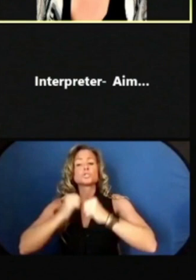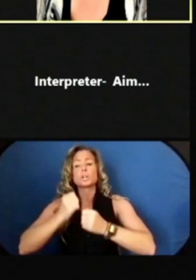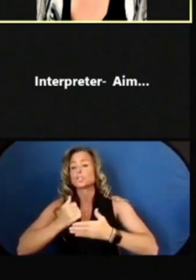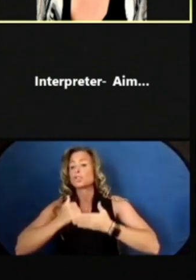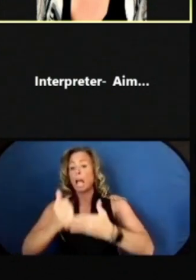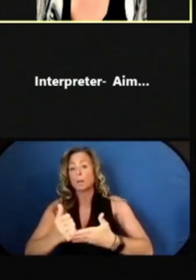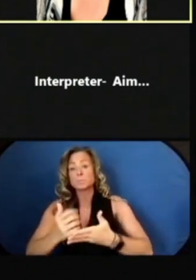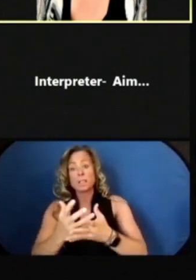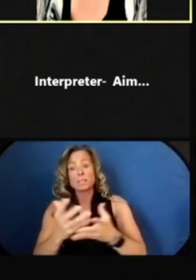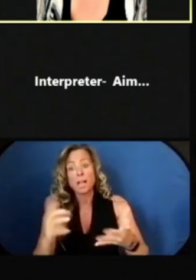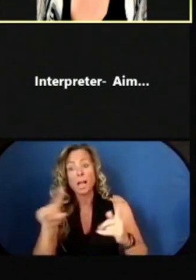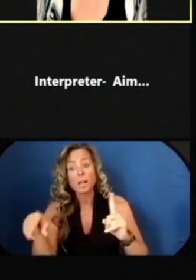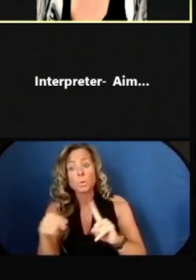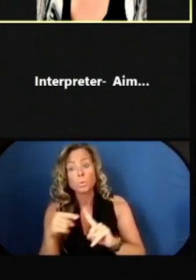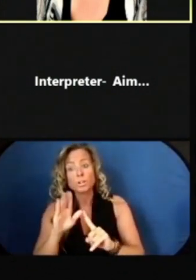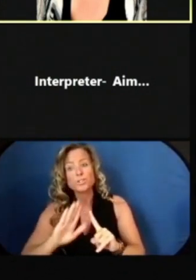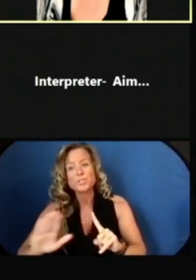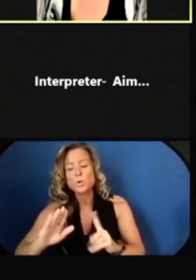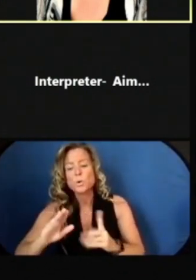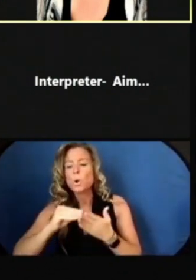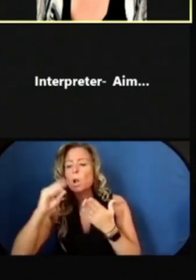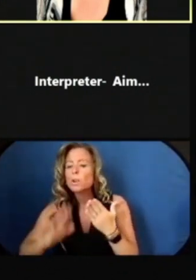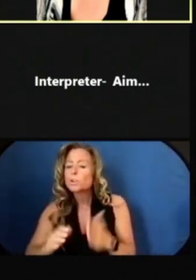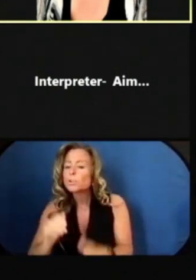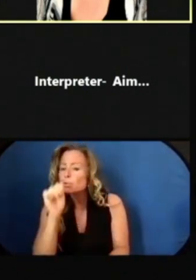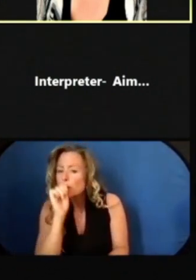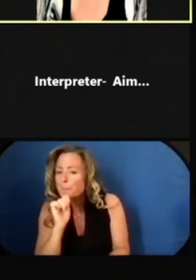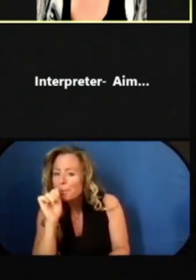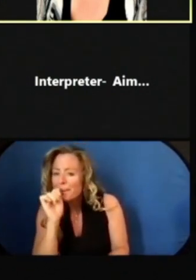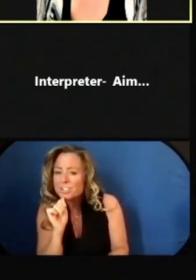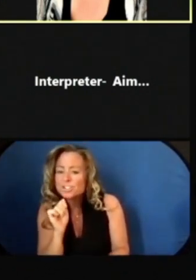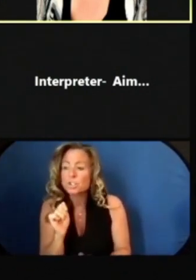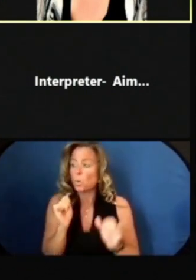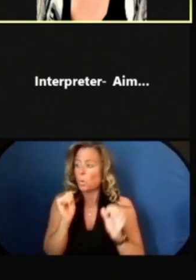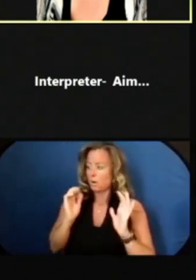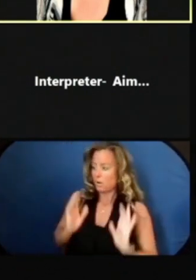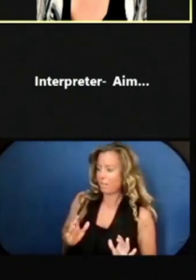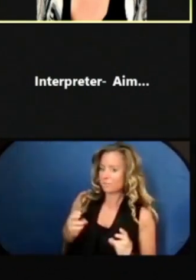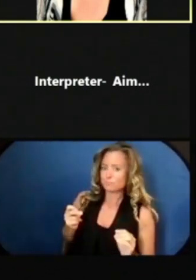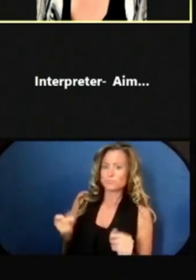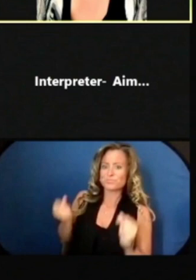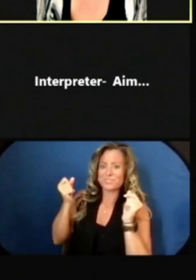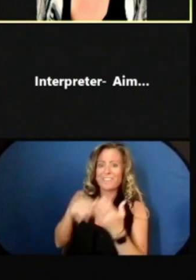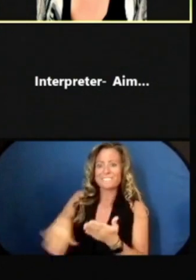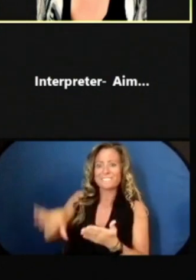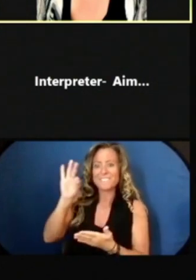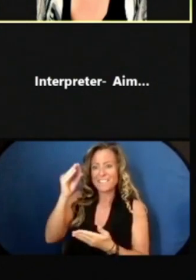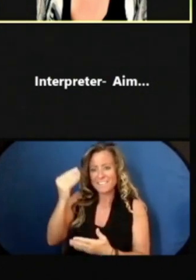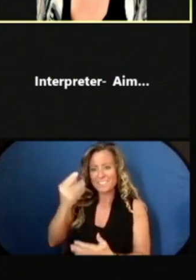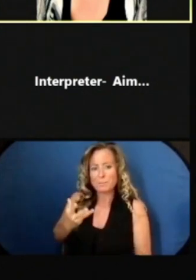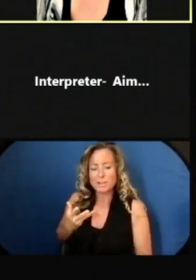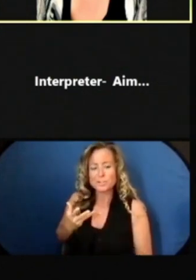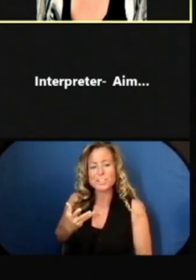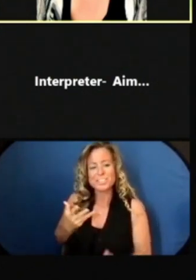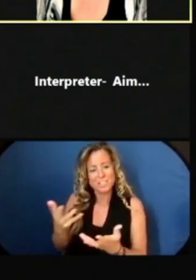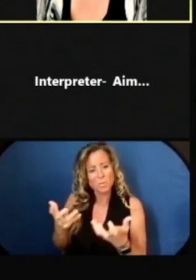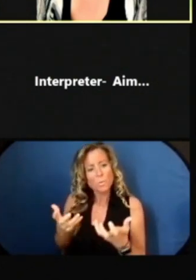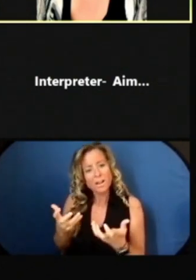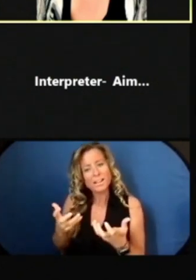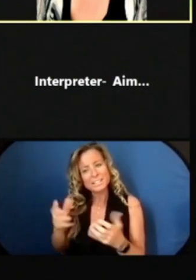when your learners or patients or clients can quickly and confidently find the information that they're looking for.